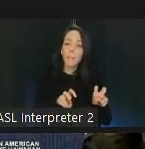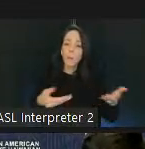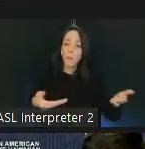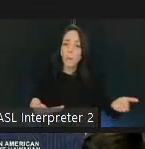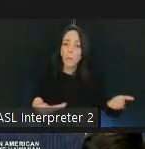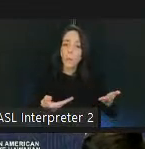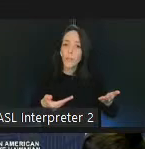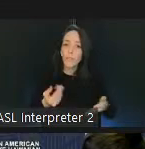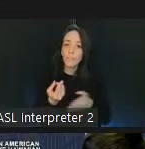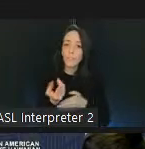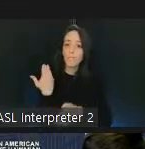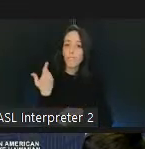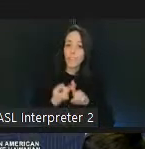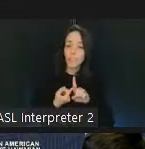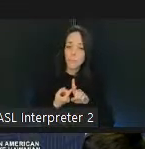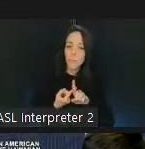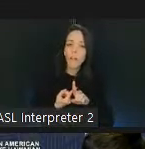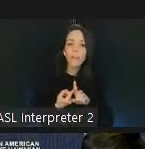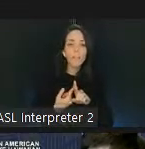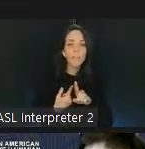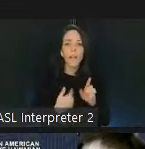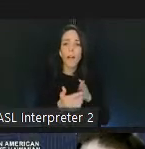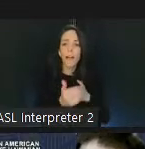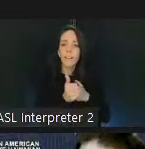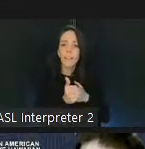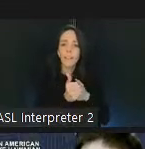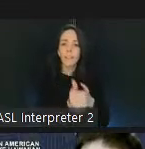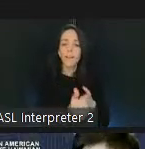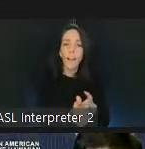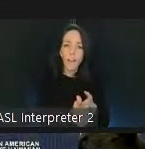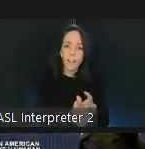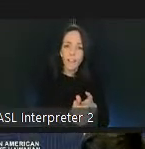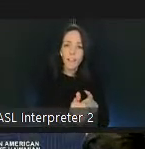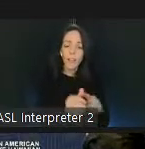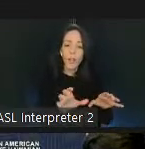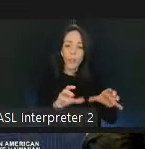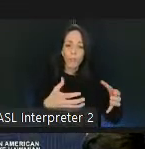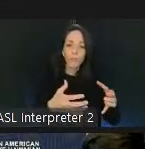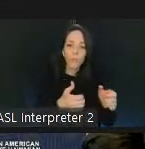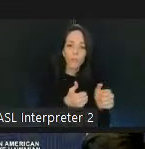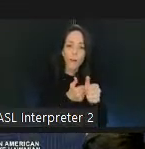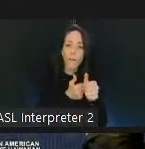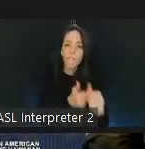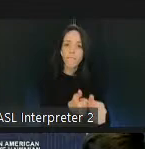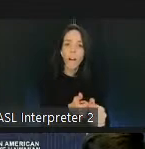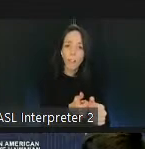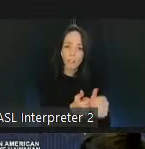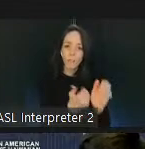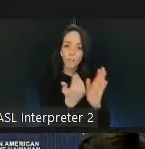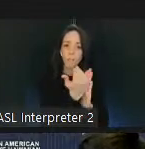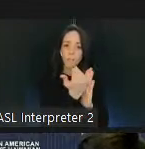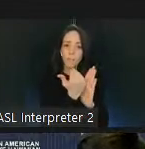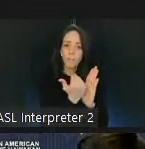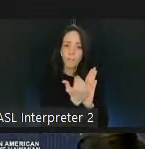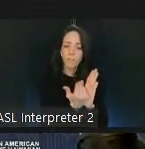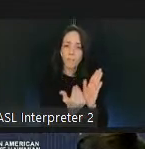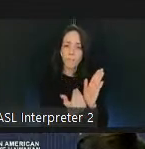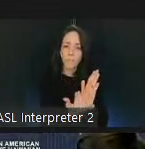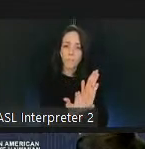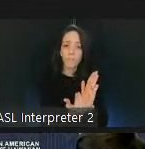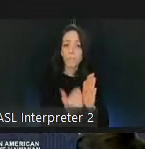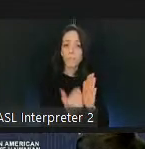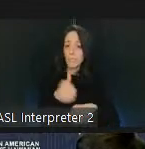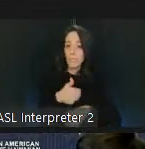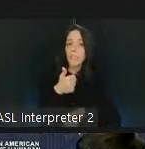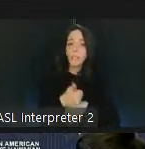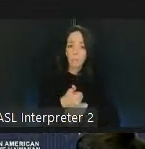the organization to follow these basic principles when approaching the budget this year. Implement the budget equity